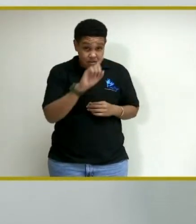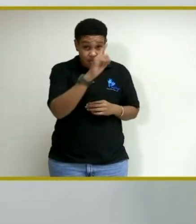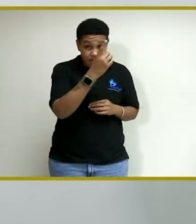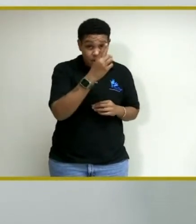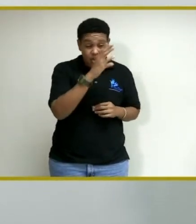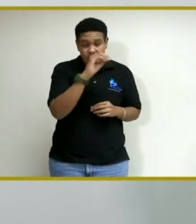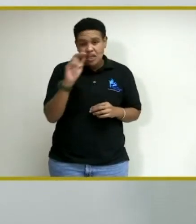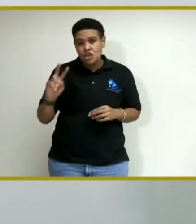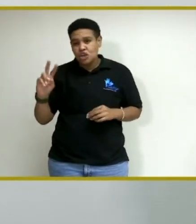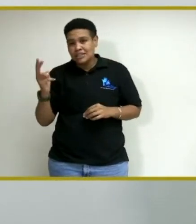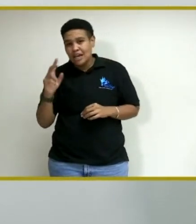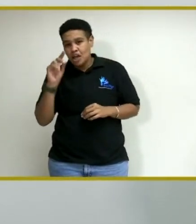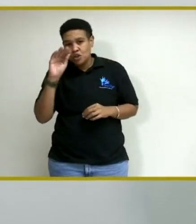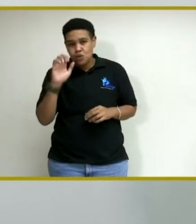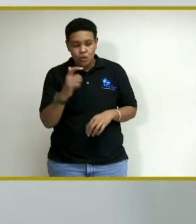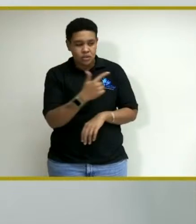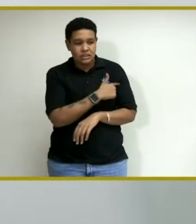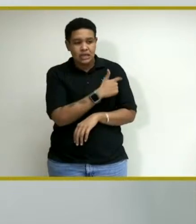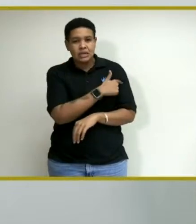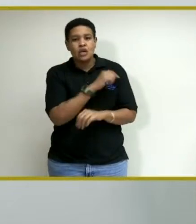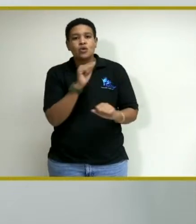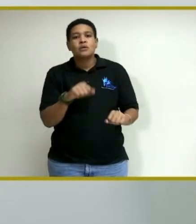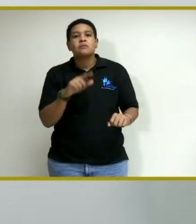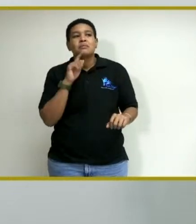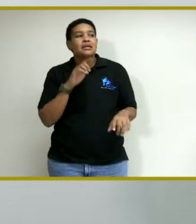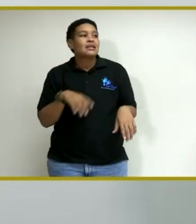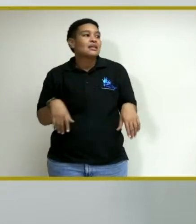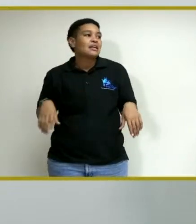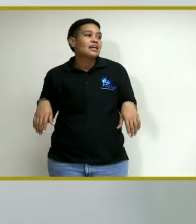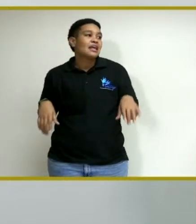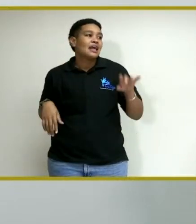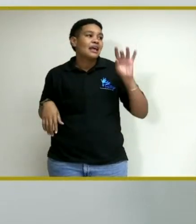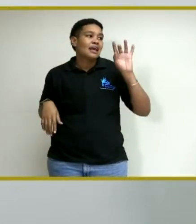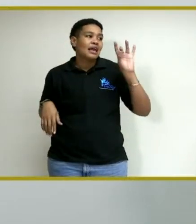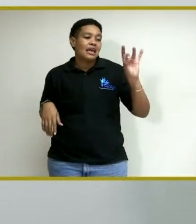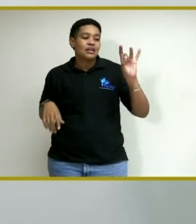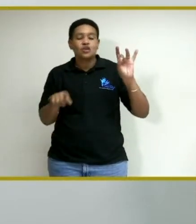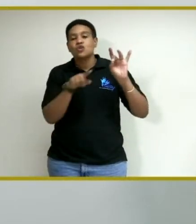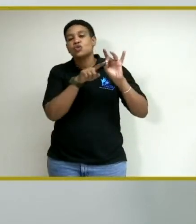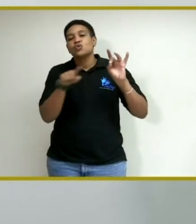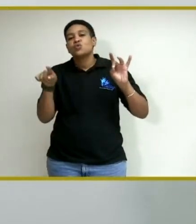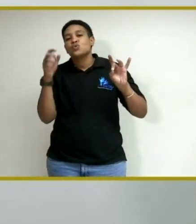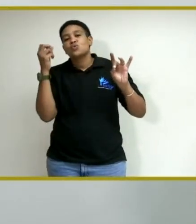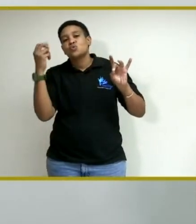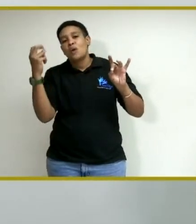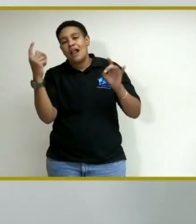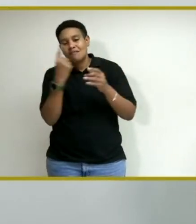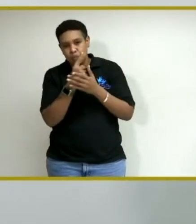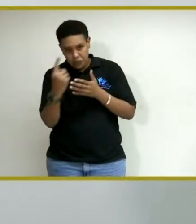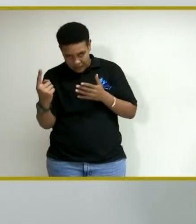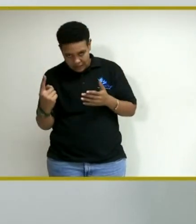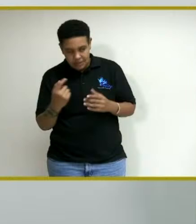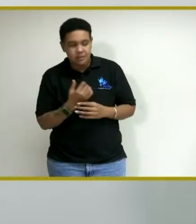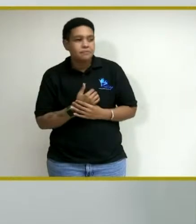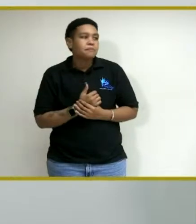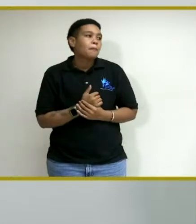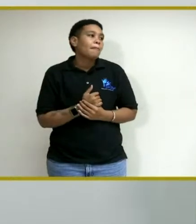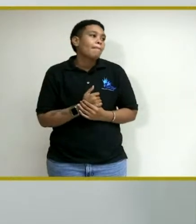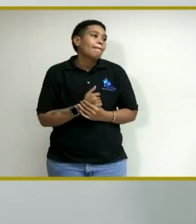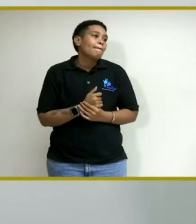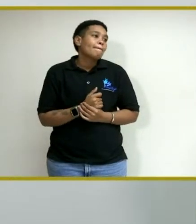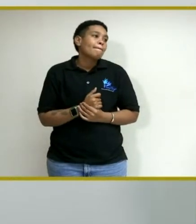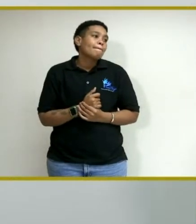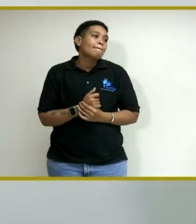your second dose would be between 8 and 12 weeks.